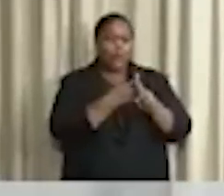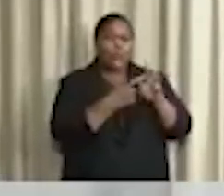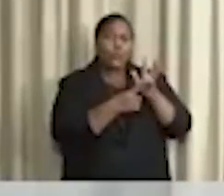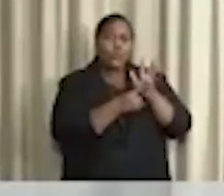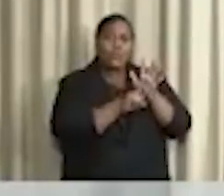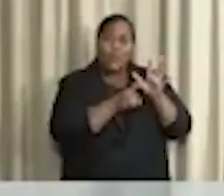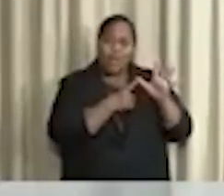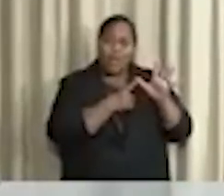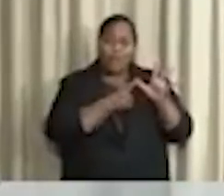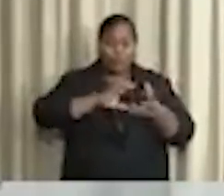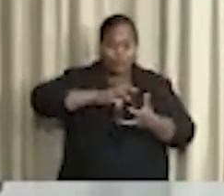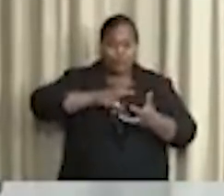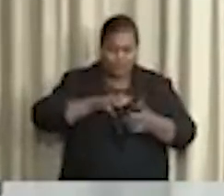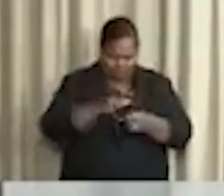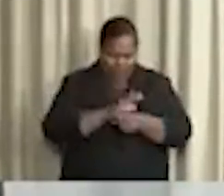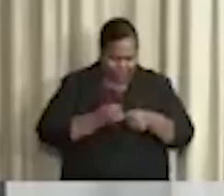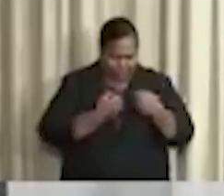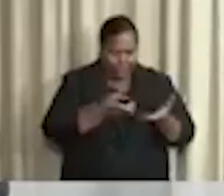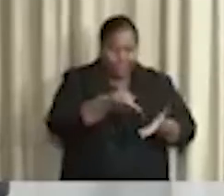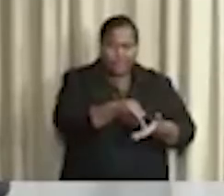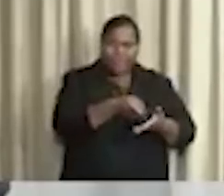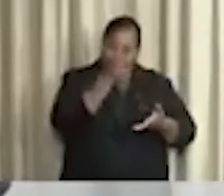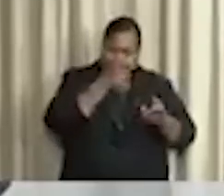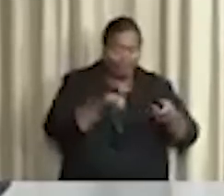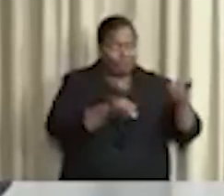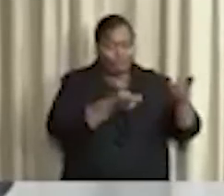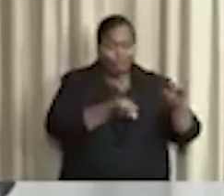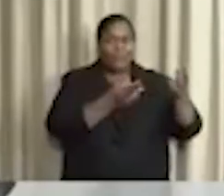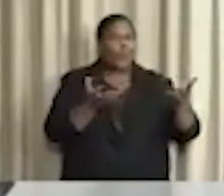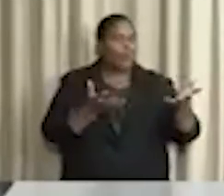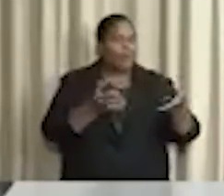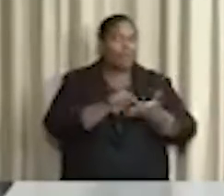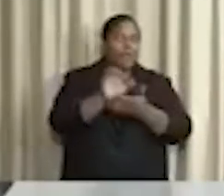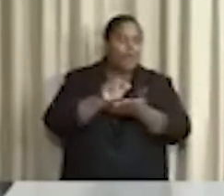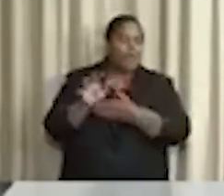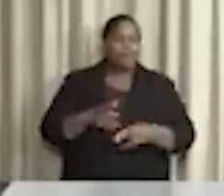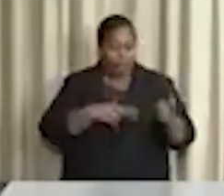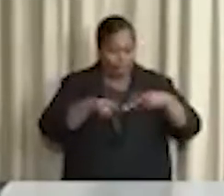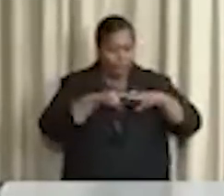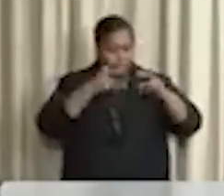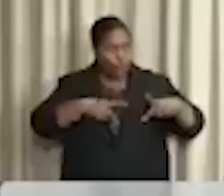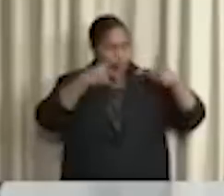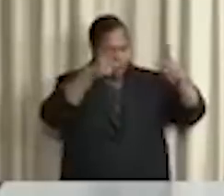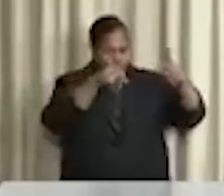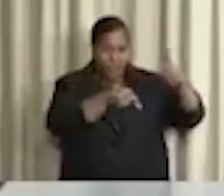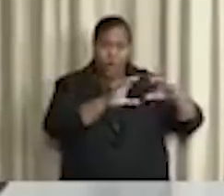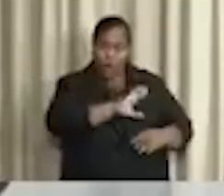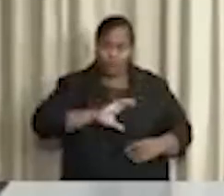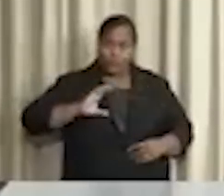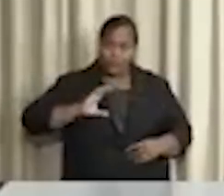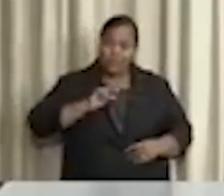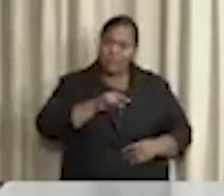region. Also at that session, Fiji was proposed to the Codex Commission to be